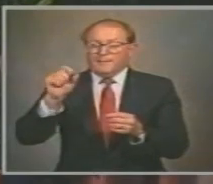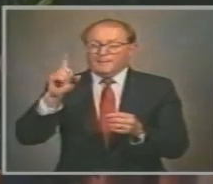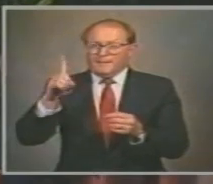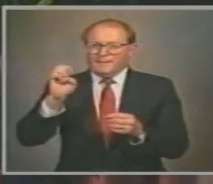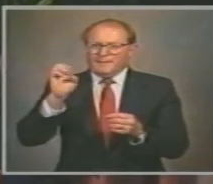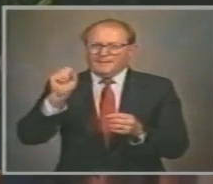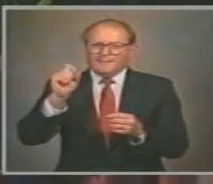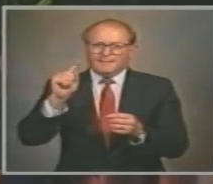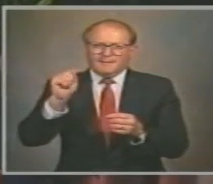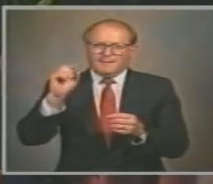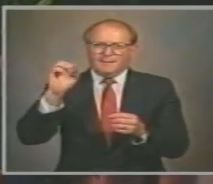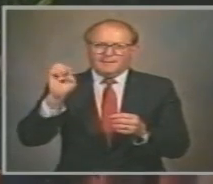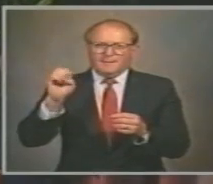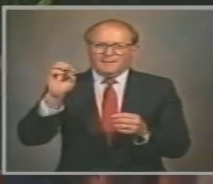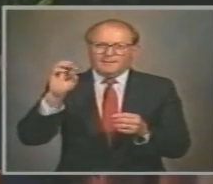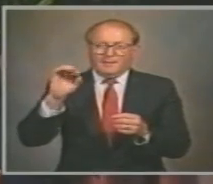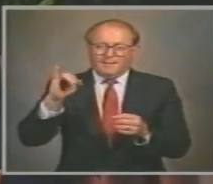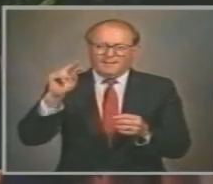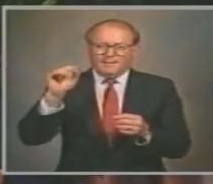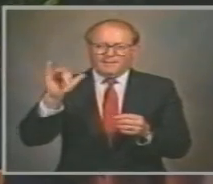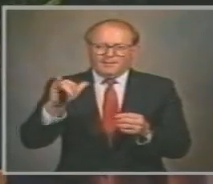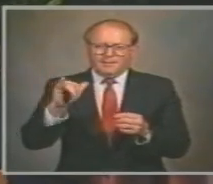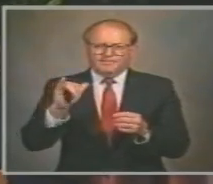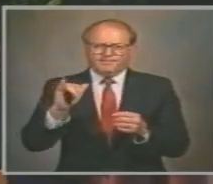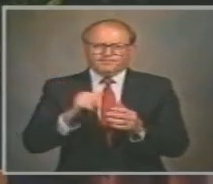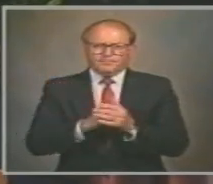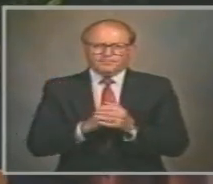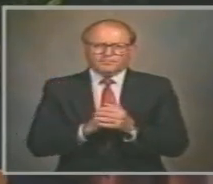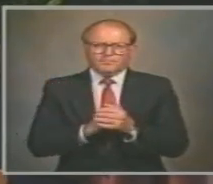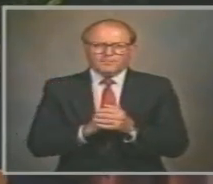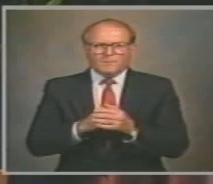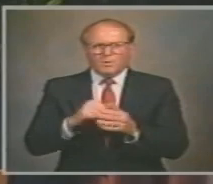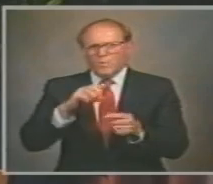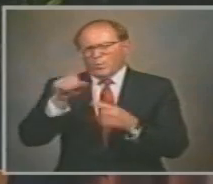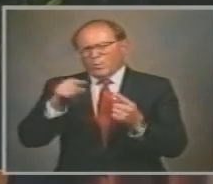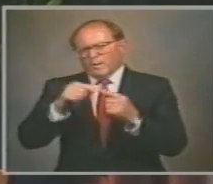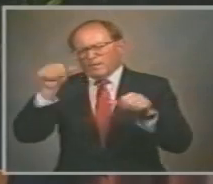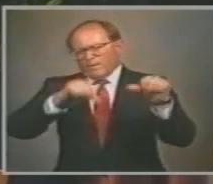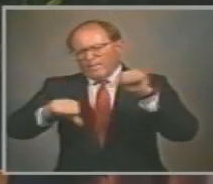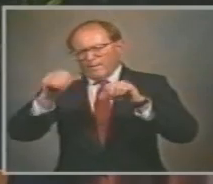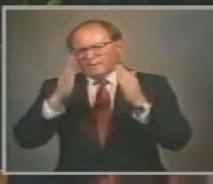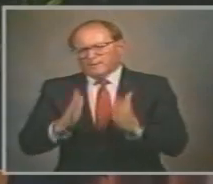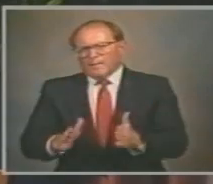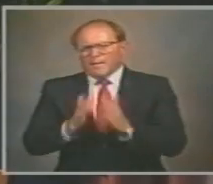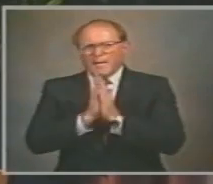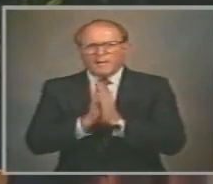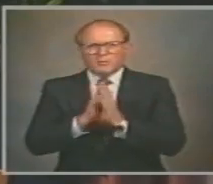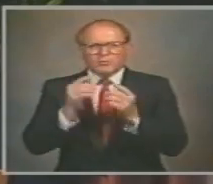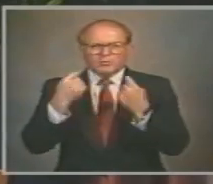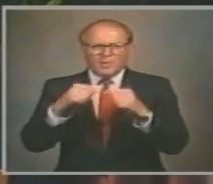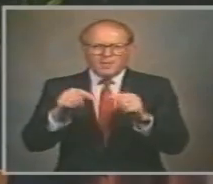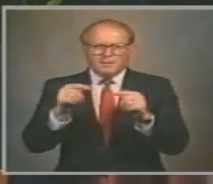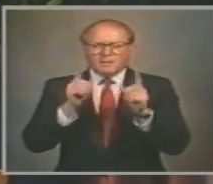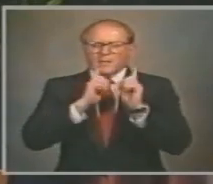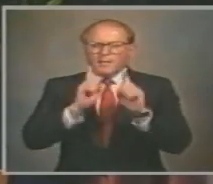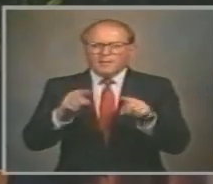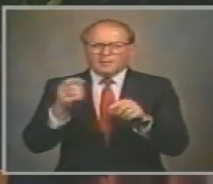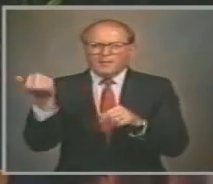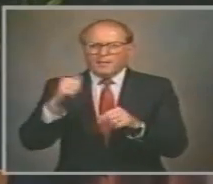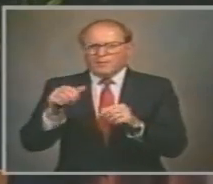and good and bad. He says, as soon as the scientist asks and tries to answer any of the big